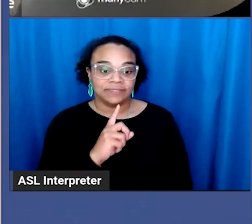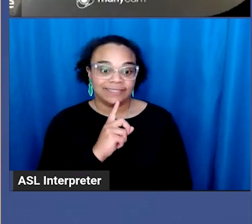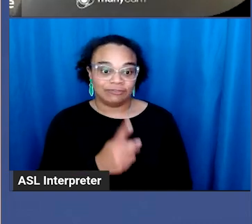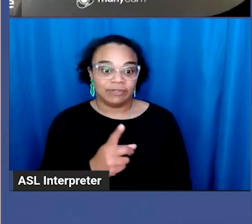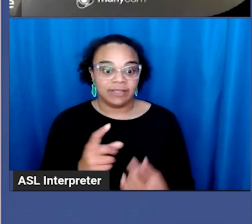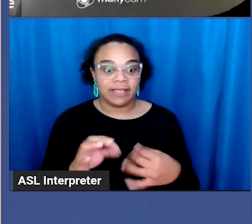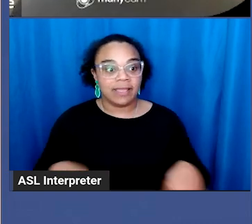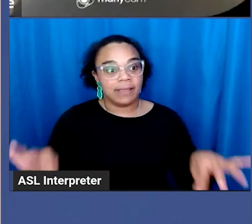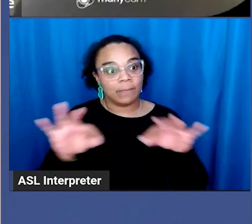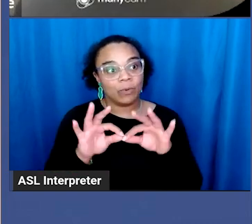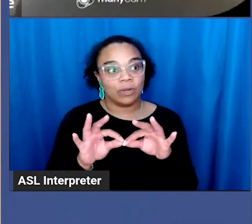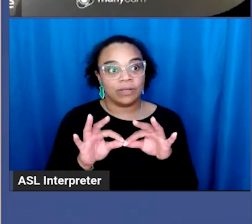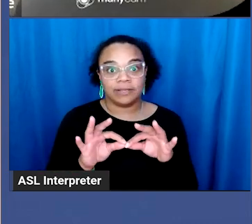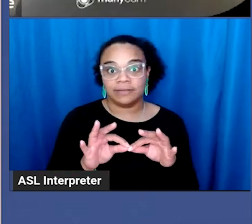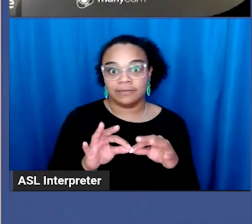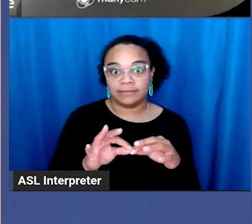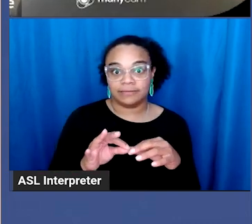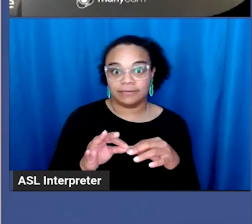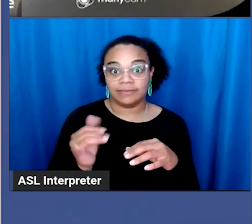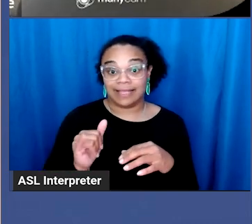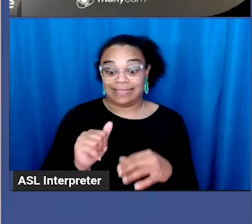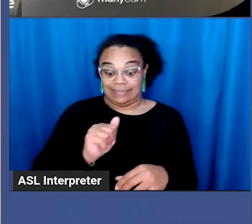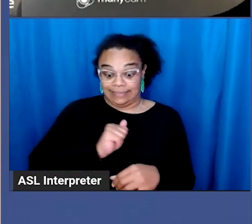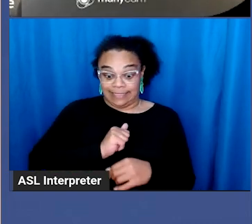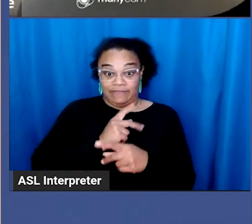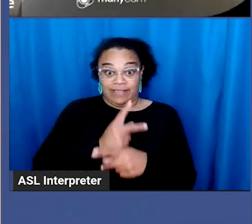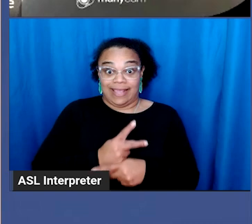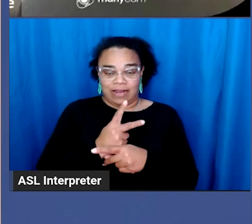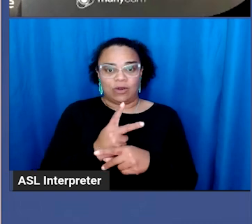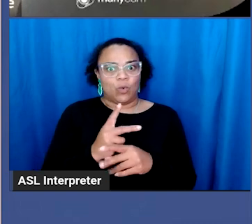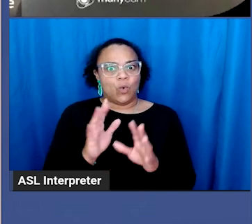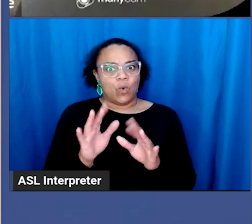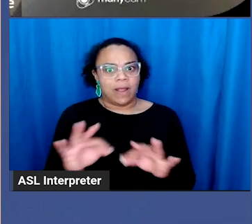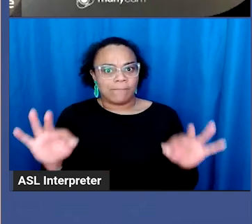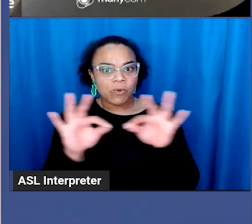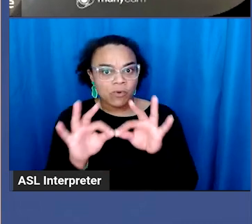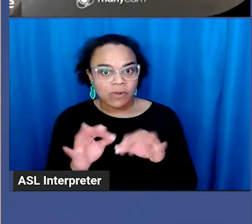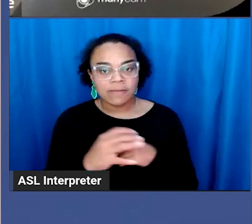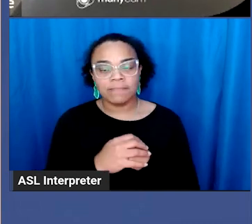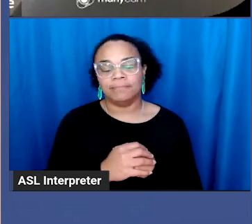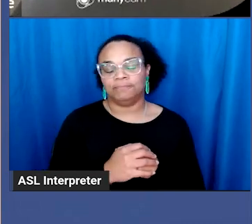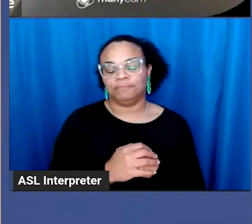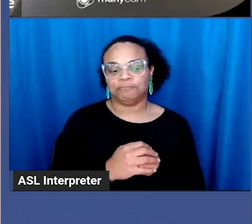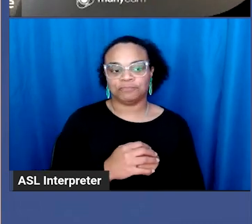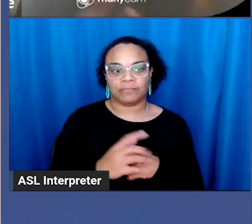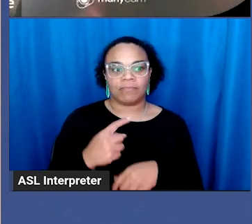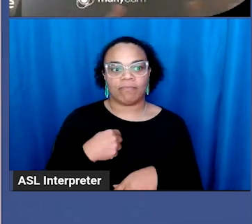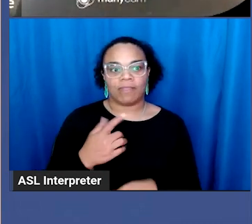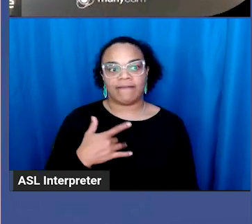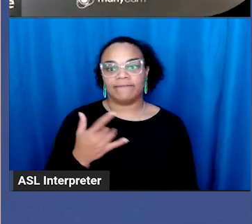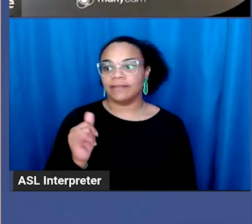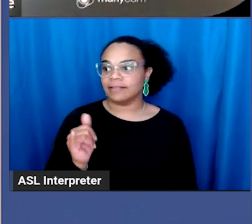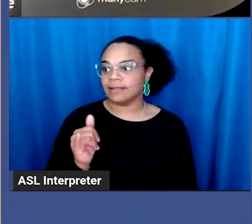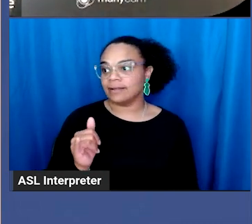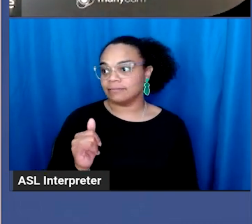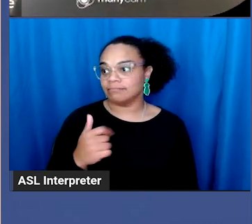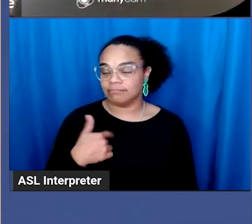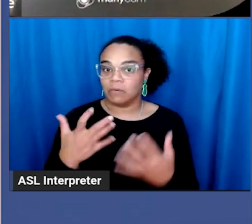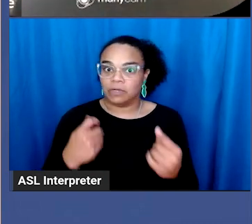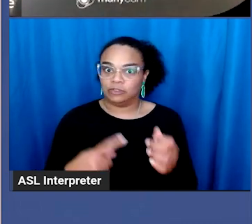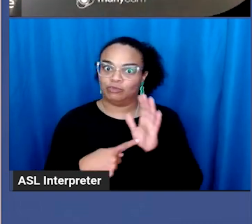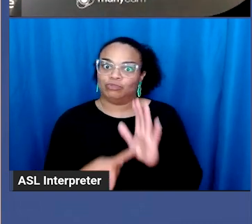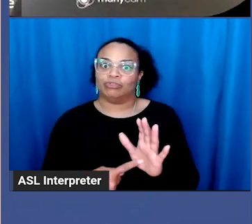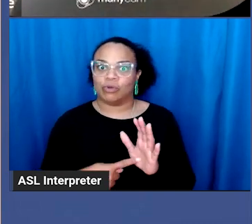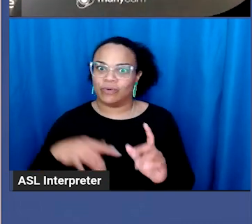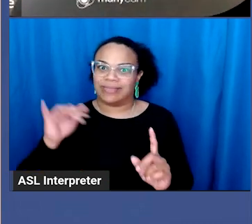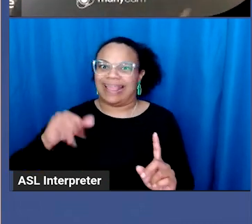super important to like self-care is super important. And so I felt like, I wanted to convey that